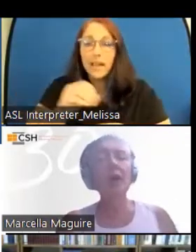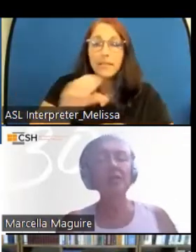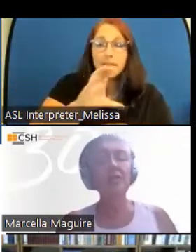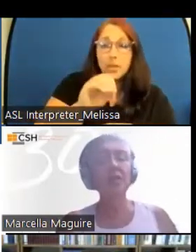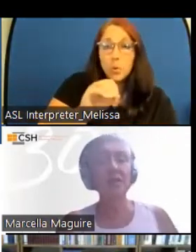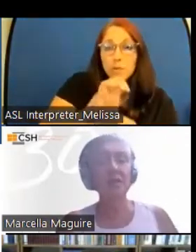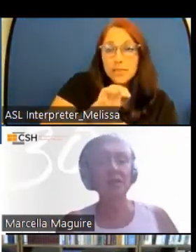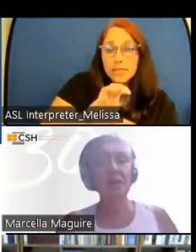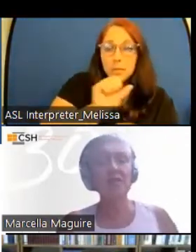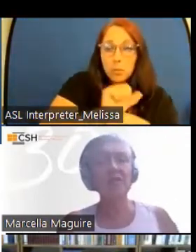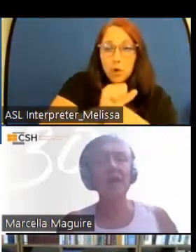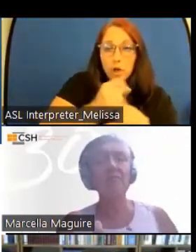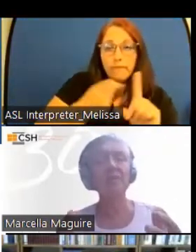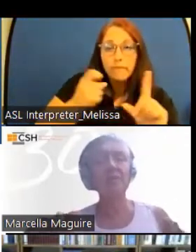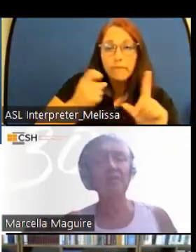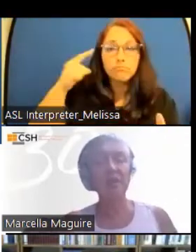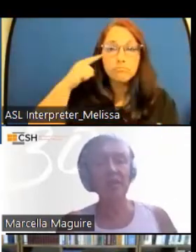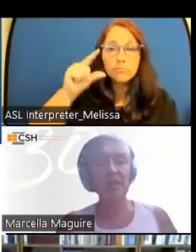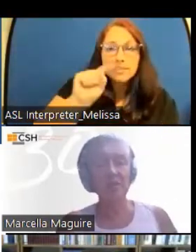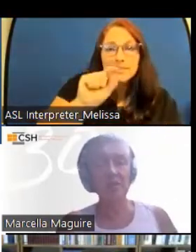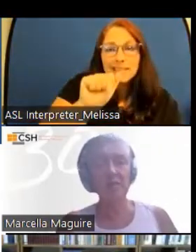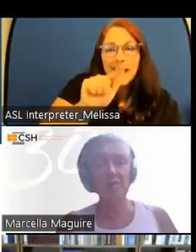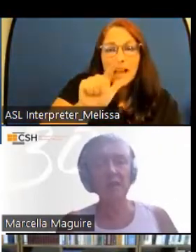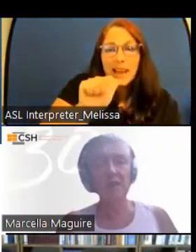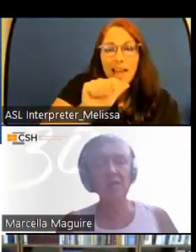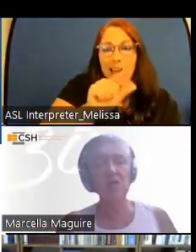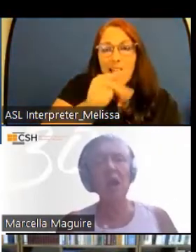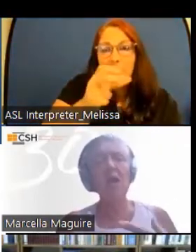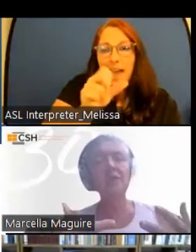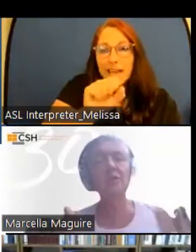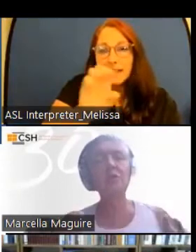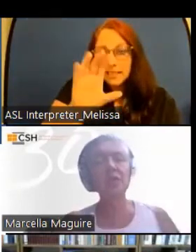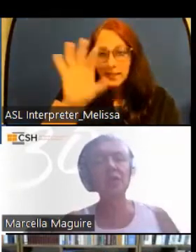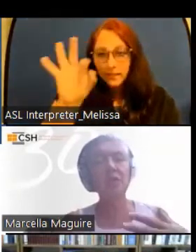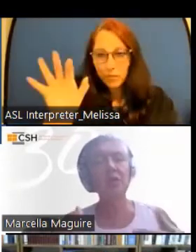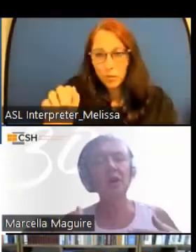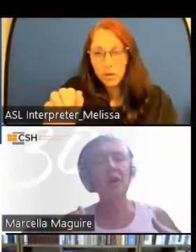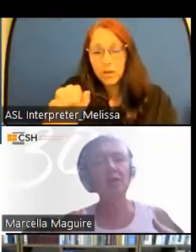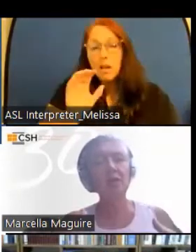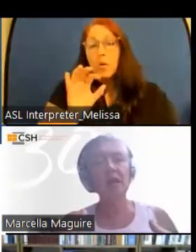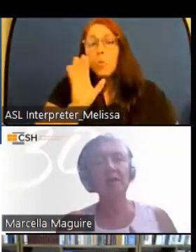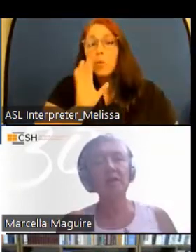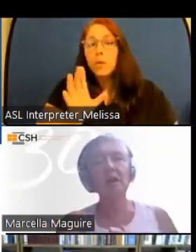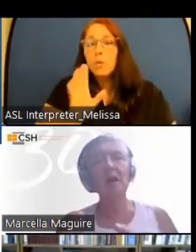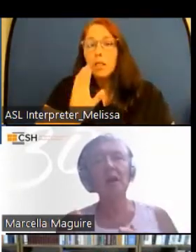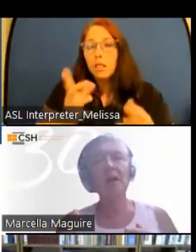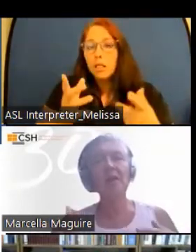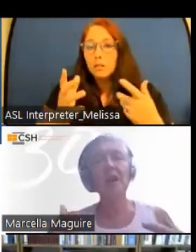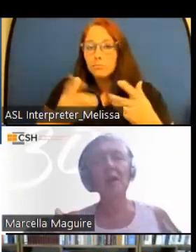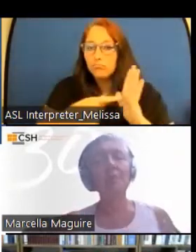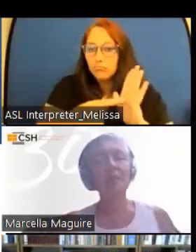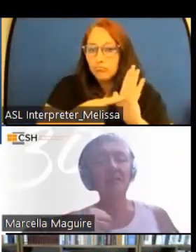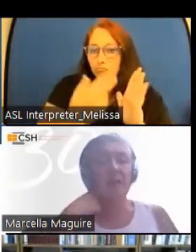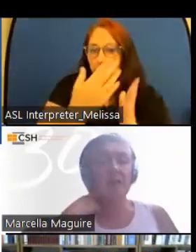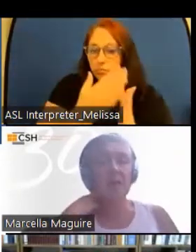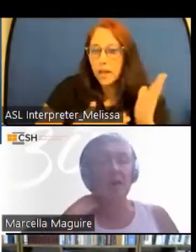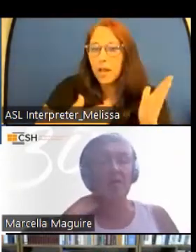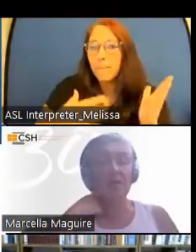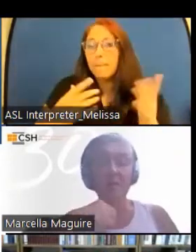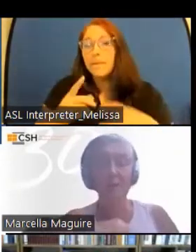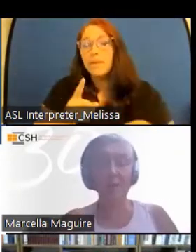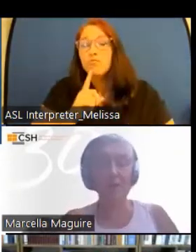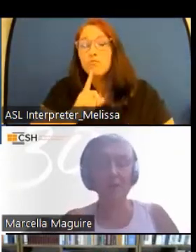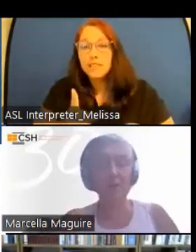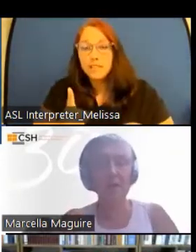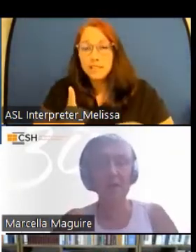also have different skill sets. They have different funding streams they manage. And so it's really important to understand the complementarity of